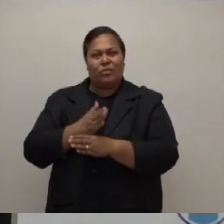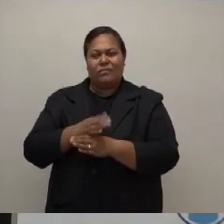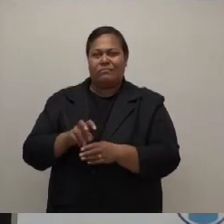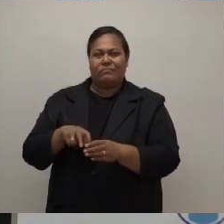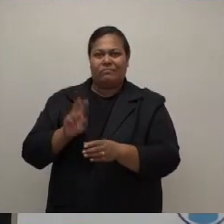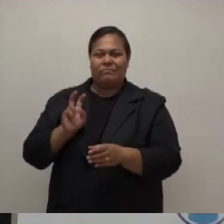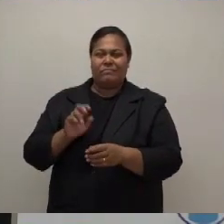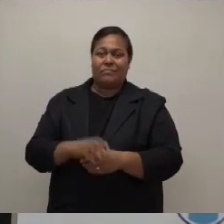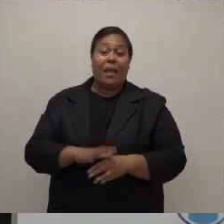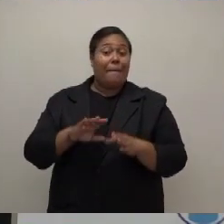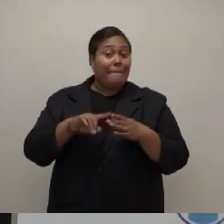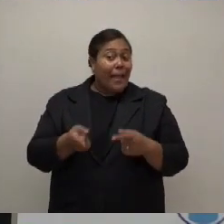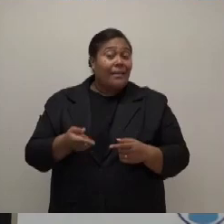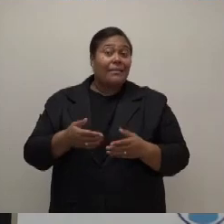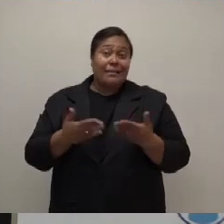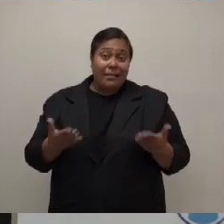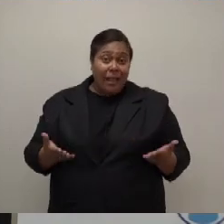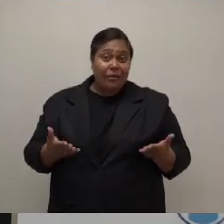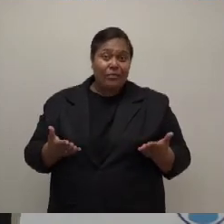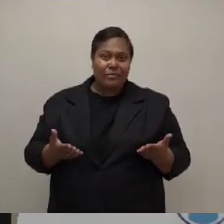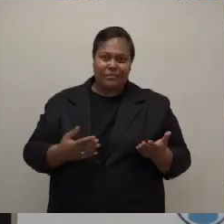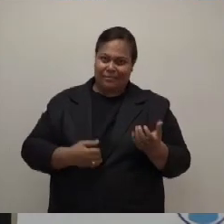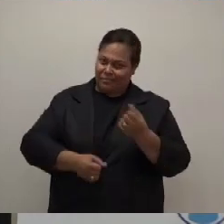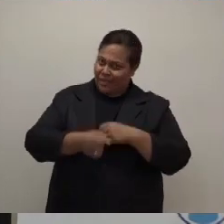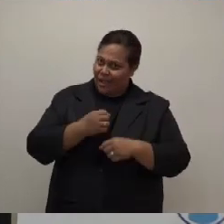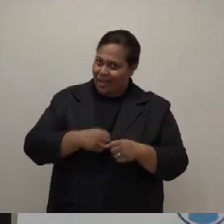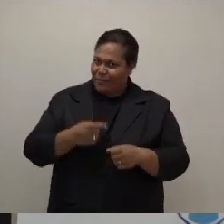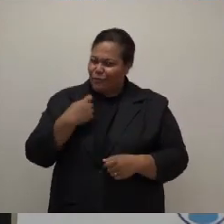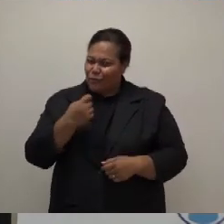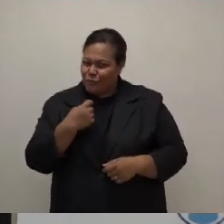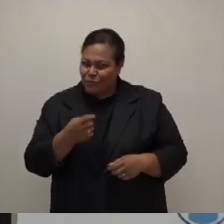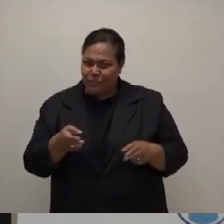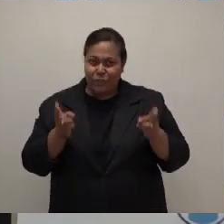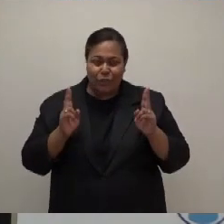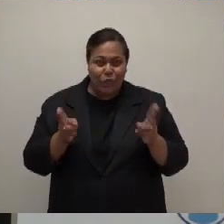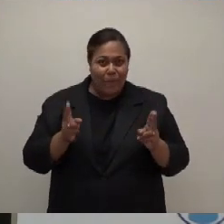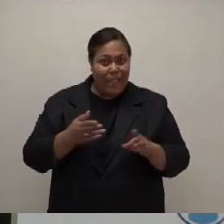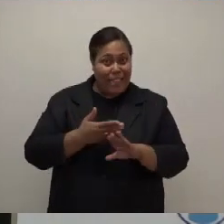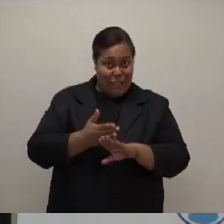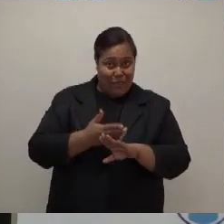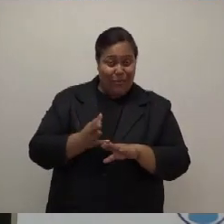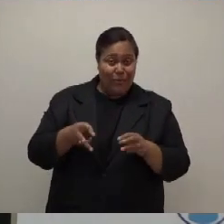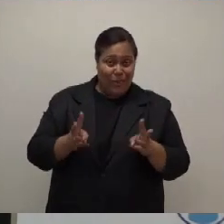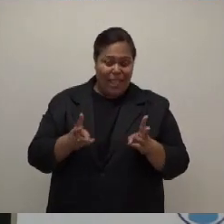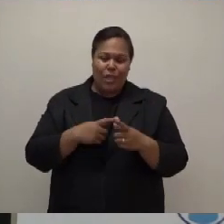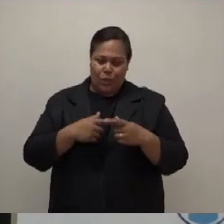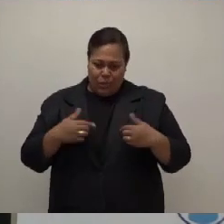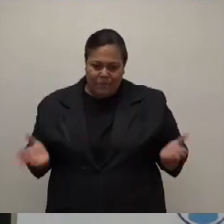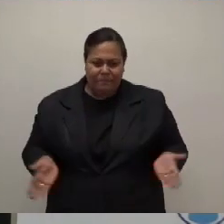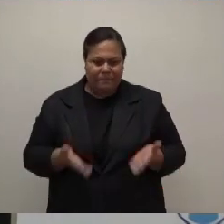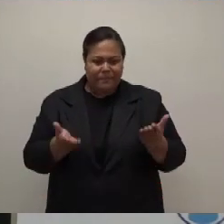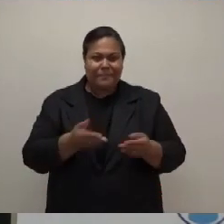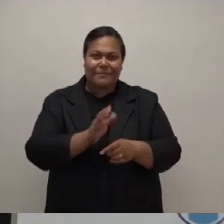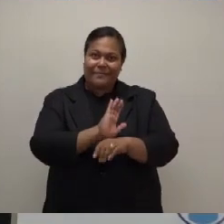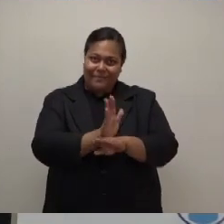But as we return to a new normal, we are also rekindling hope for Fiji's vital film and television